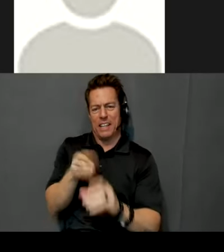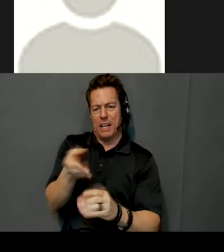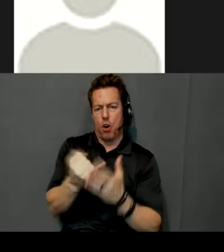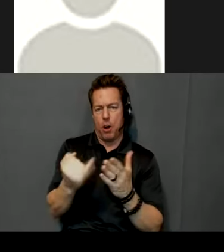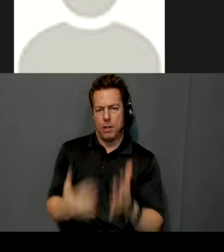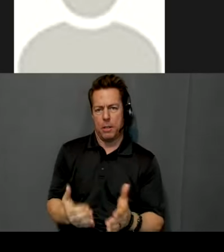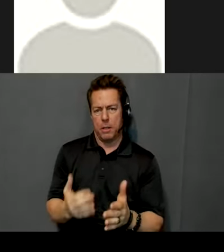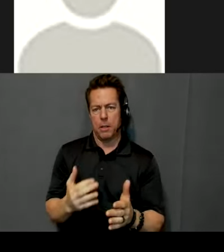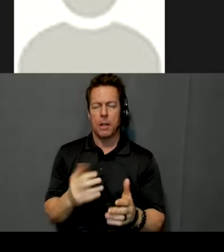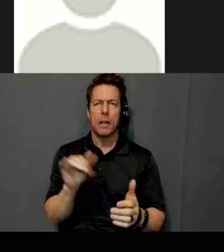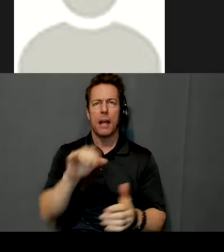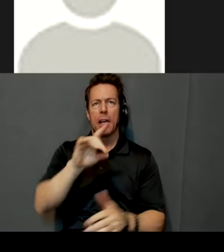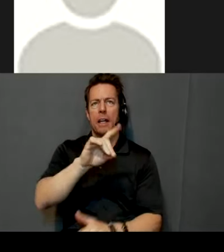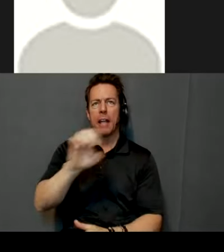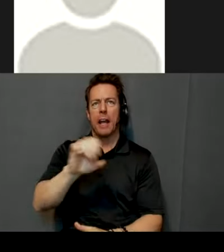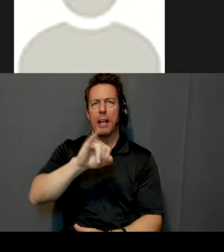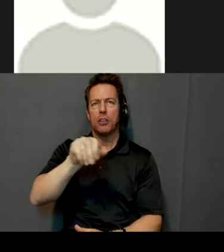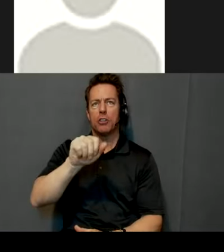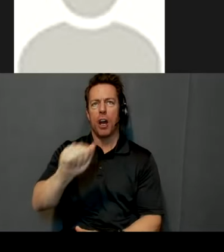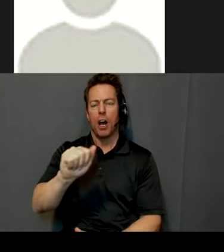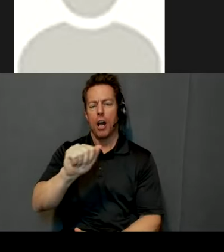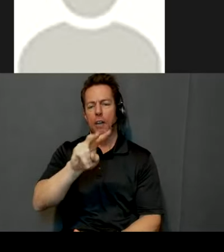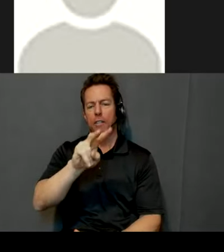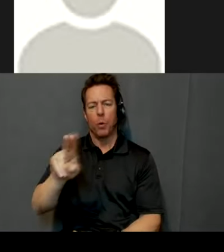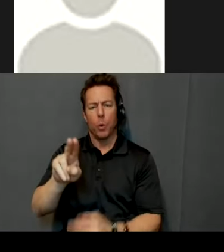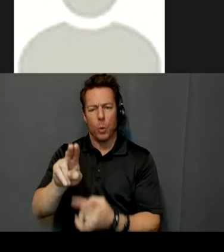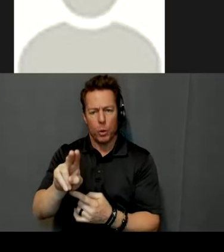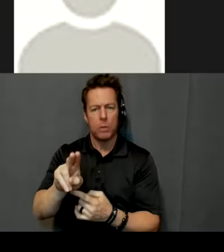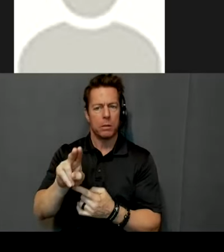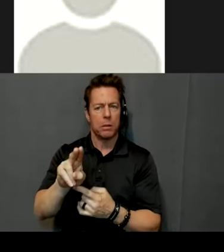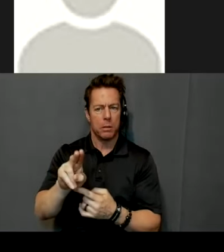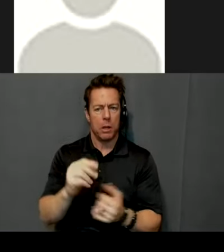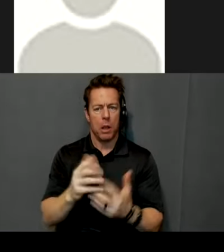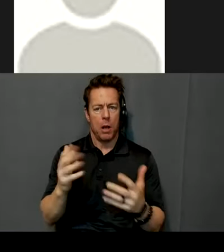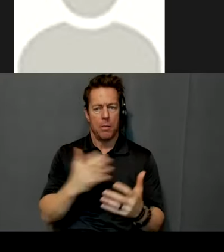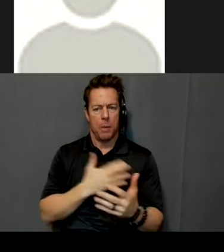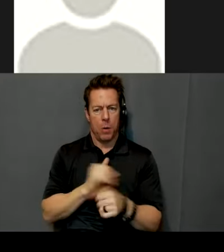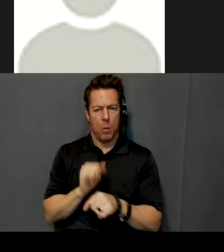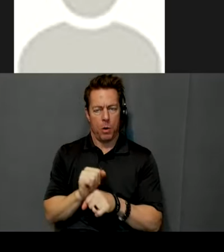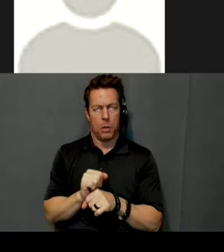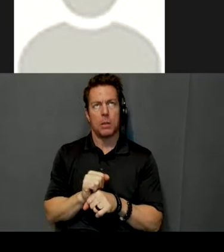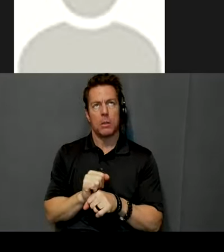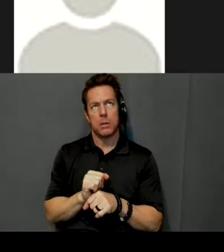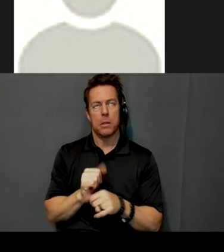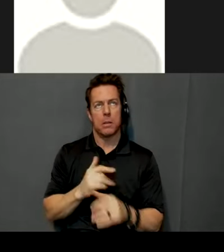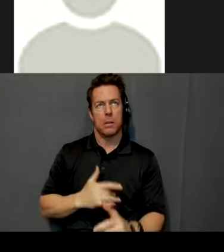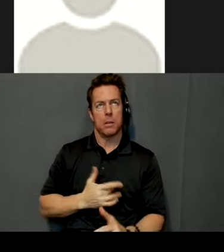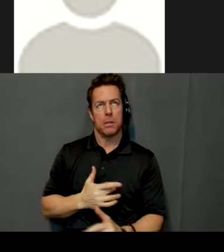me of the feeling of deja vu, or something that I think in a lot of my work is a sense